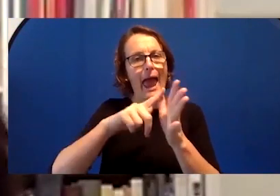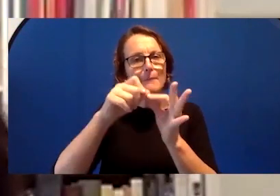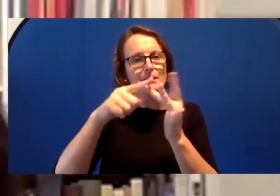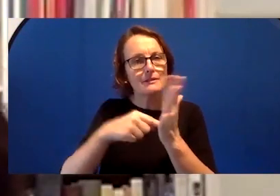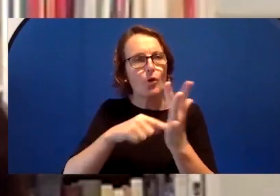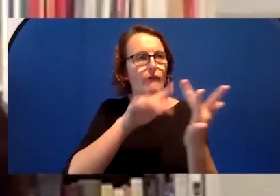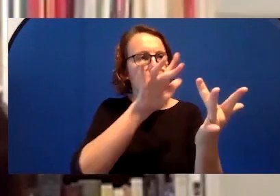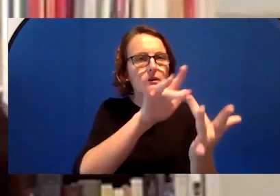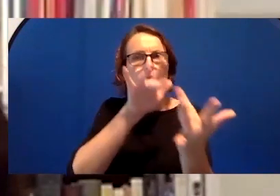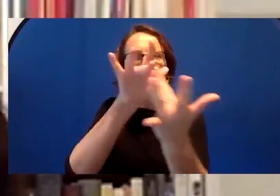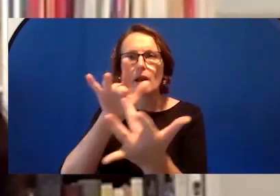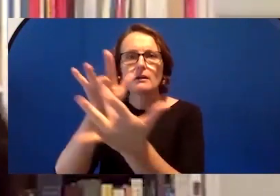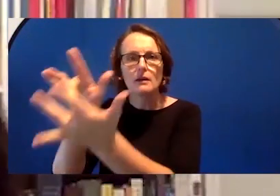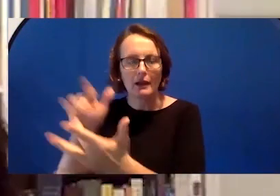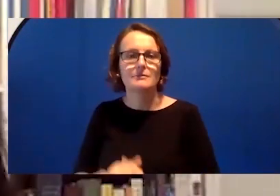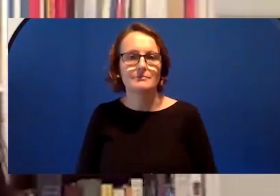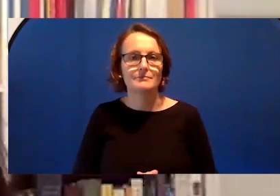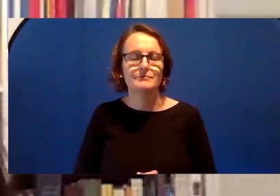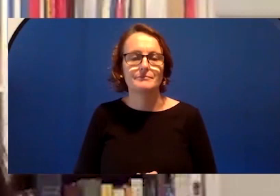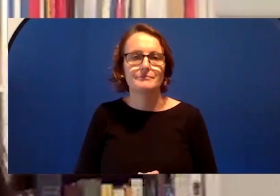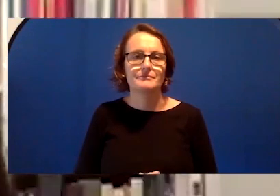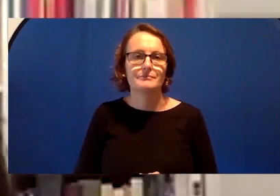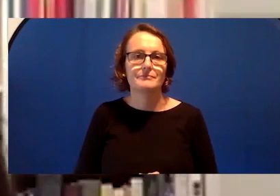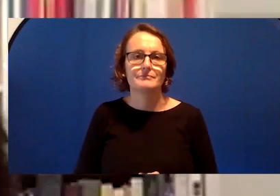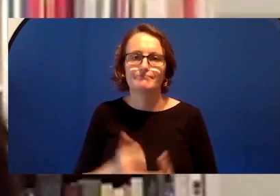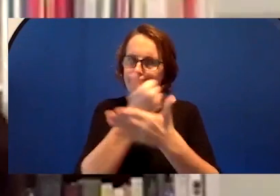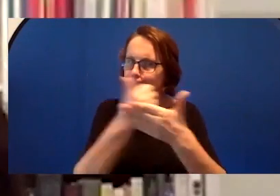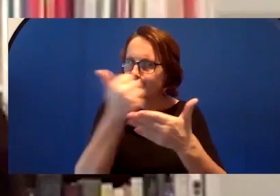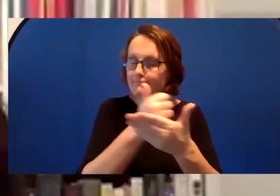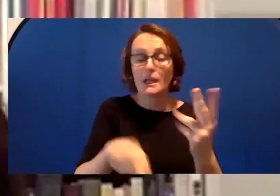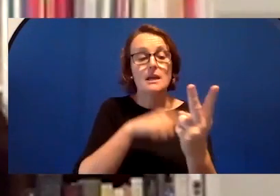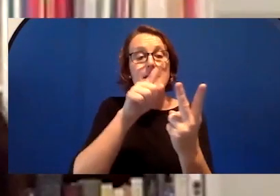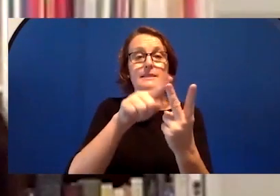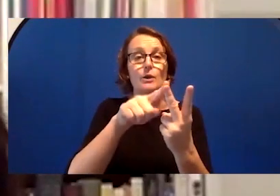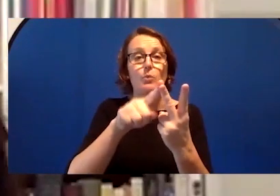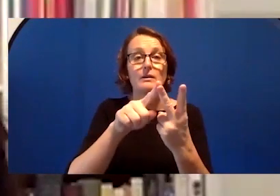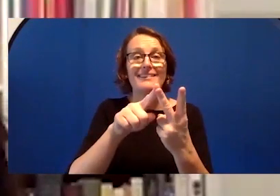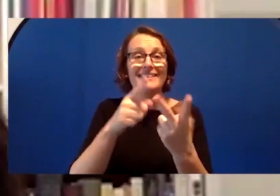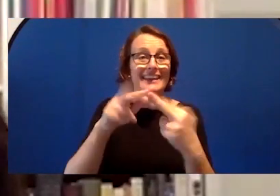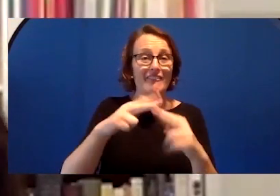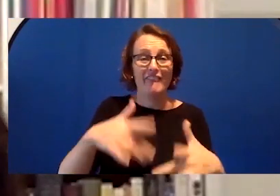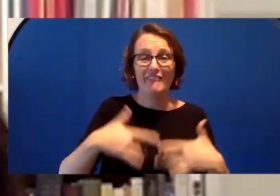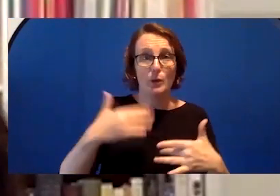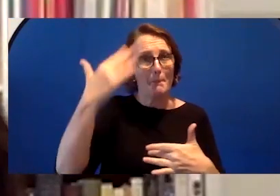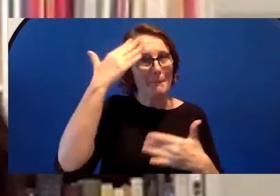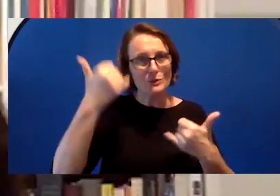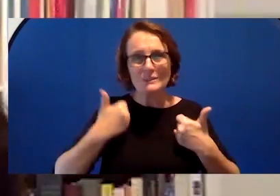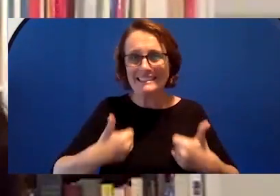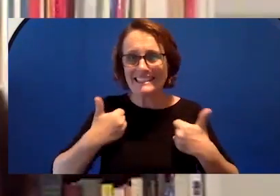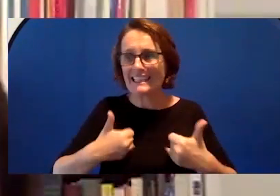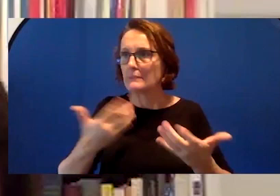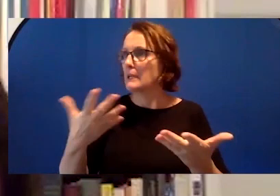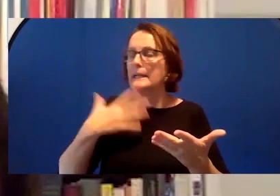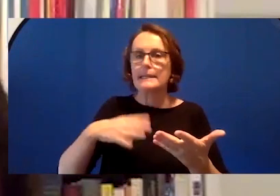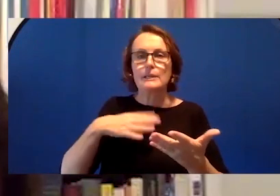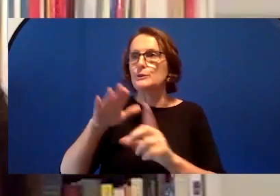time of physical isolation. Second, I'll talk about accessing mental health resources, including some welcome changes to